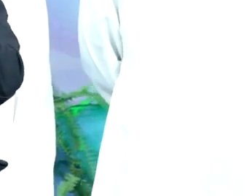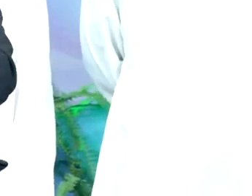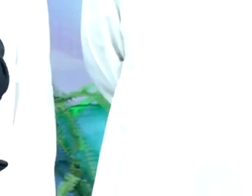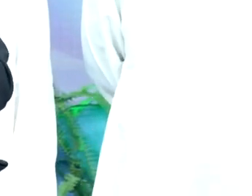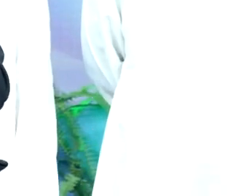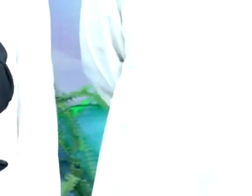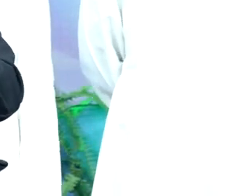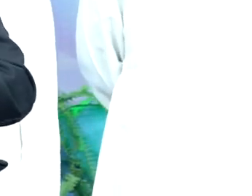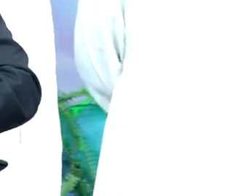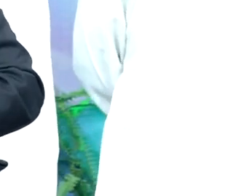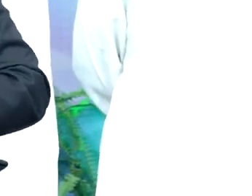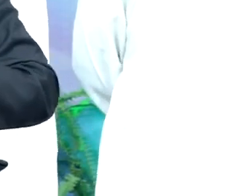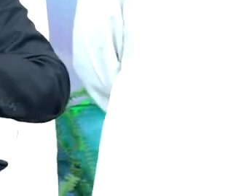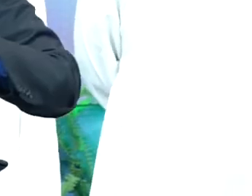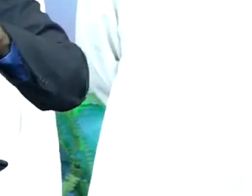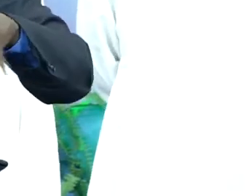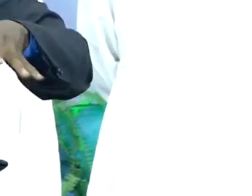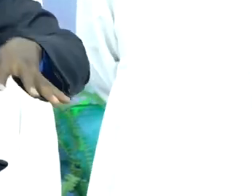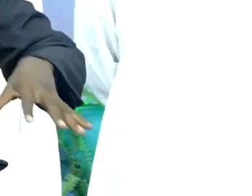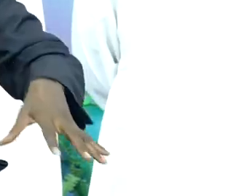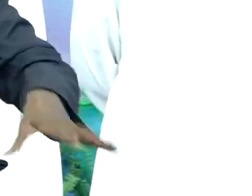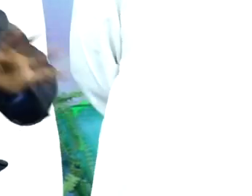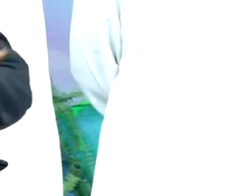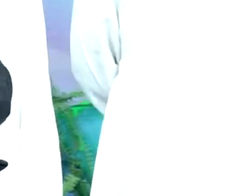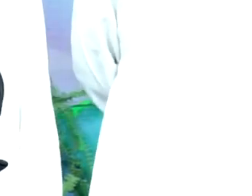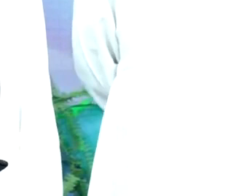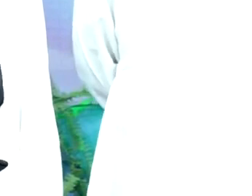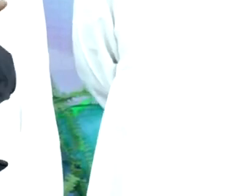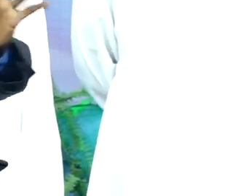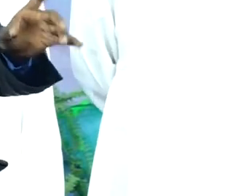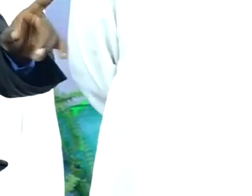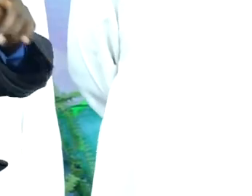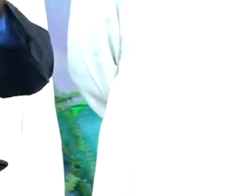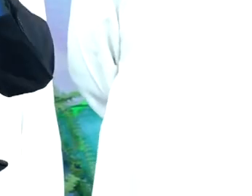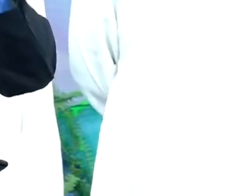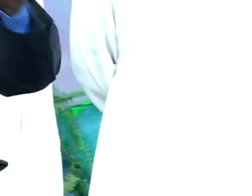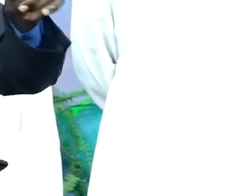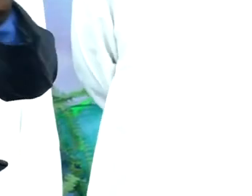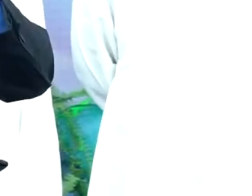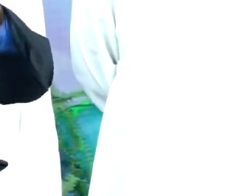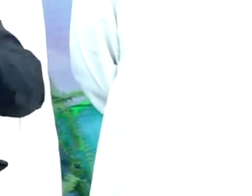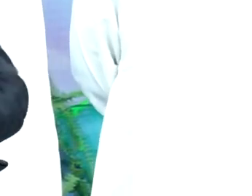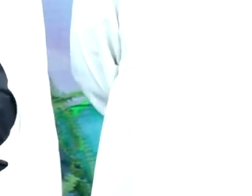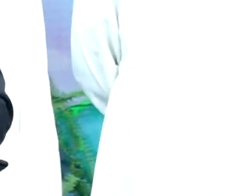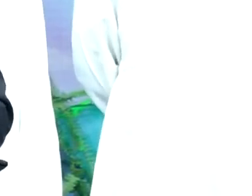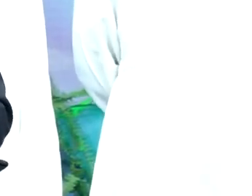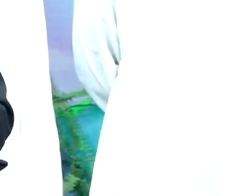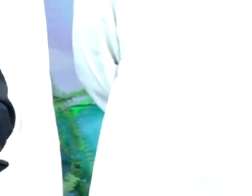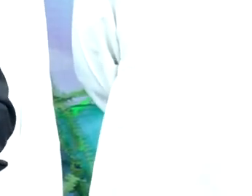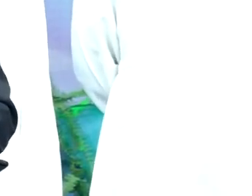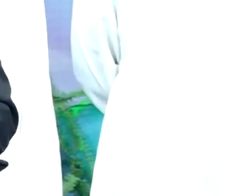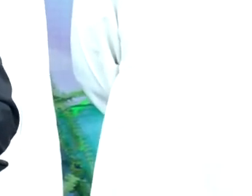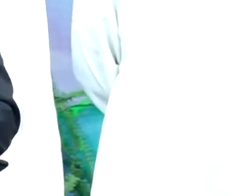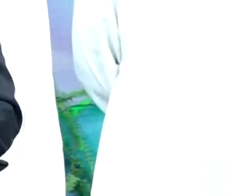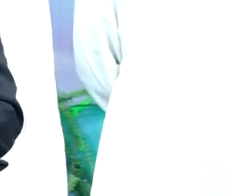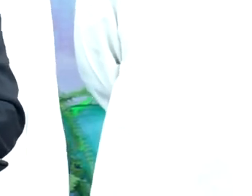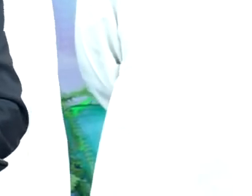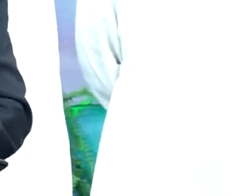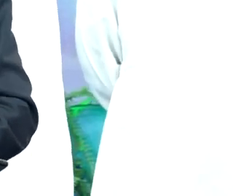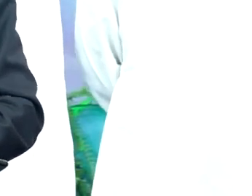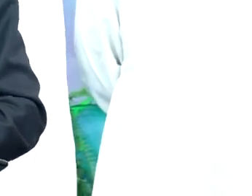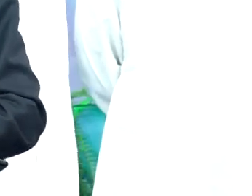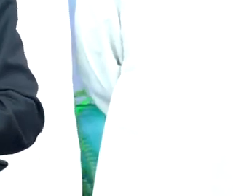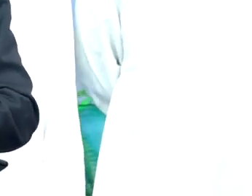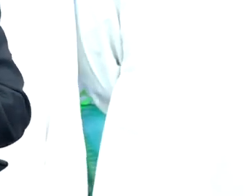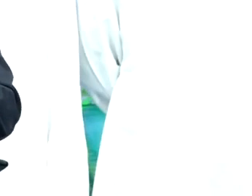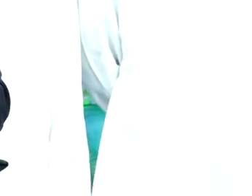or you were baptized but you were not immersed in water, you did not enjoy the Bible baptism. I